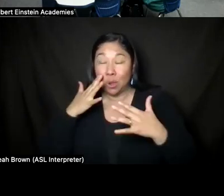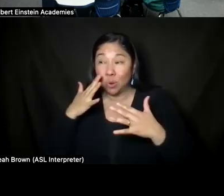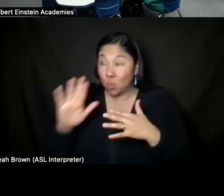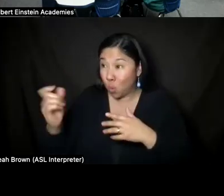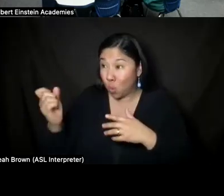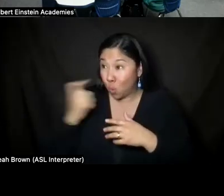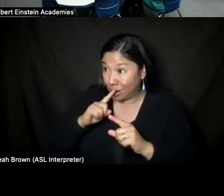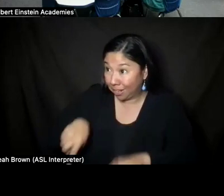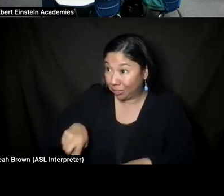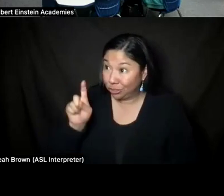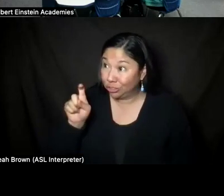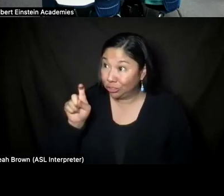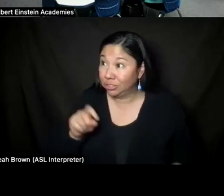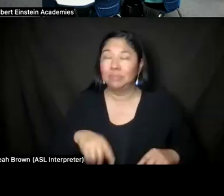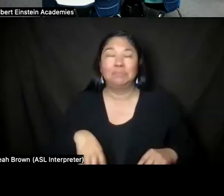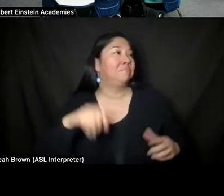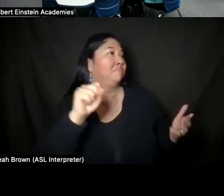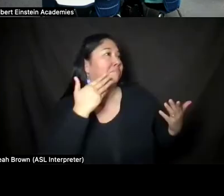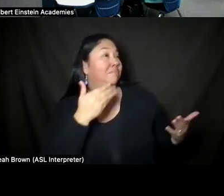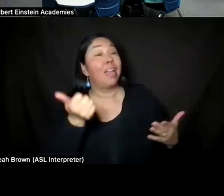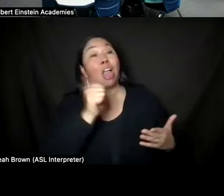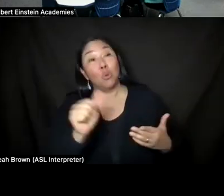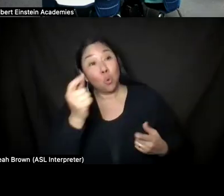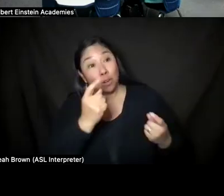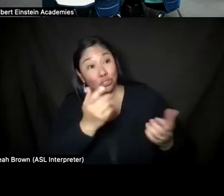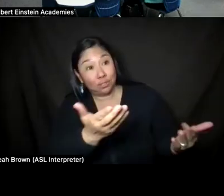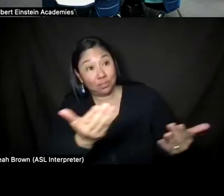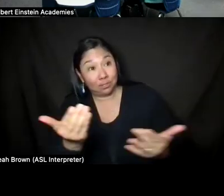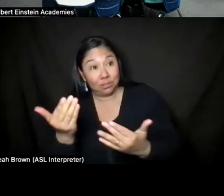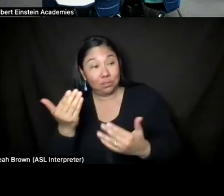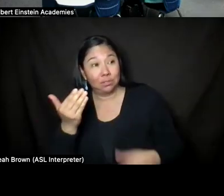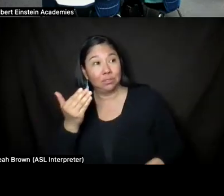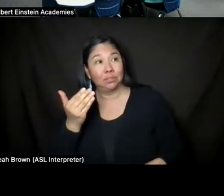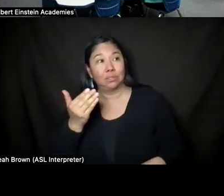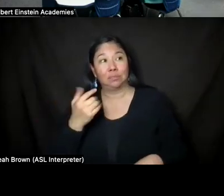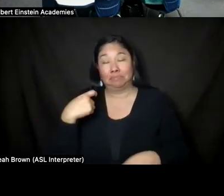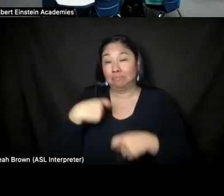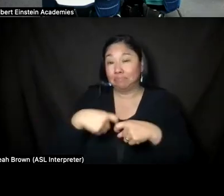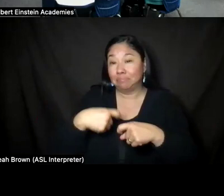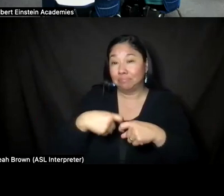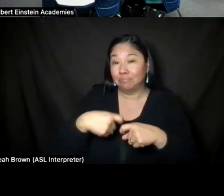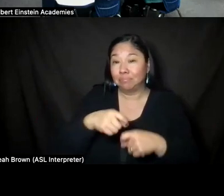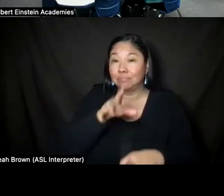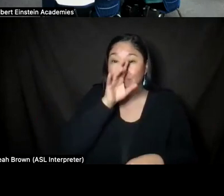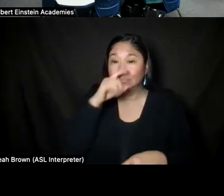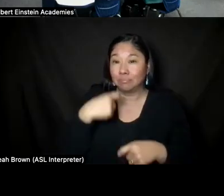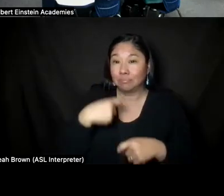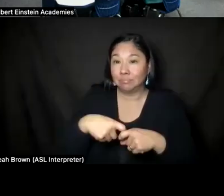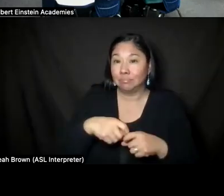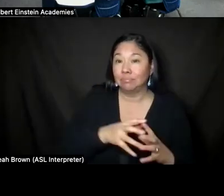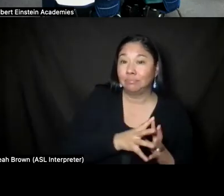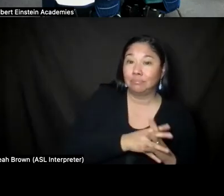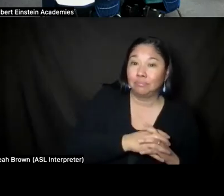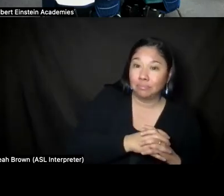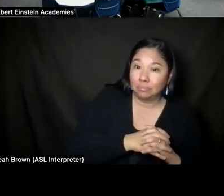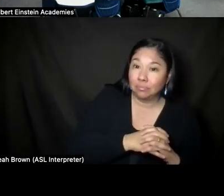Okay. Any other questions? Yes. Yo batallo con mi niño que no le gusta la lectura y